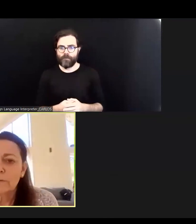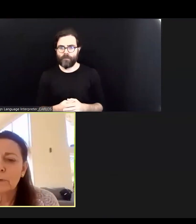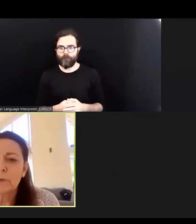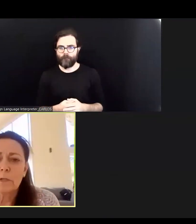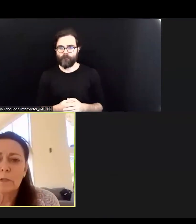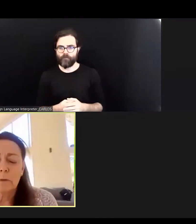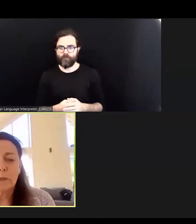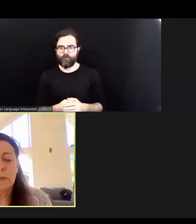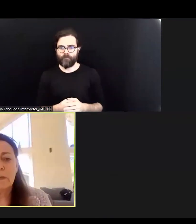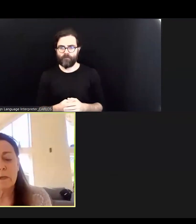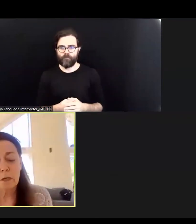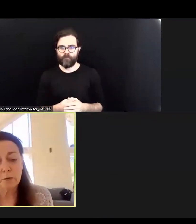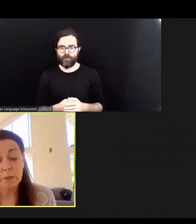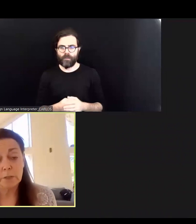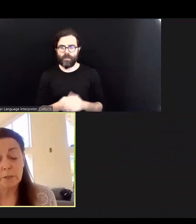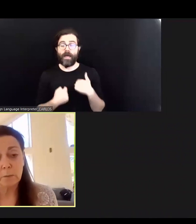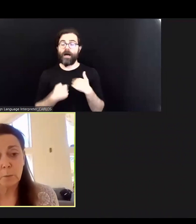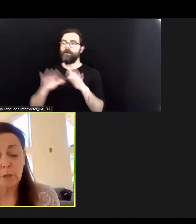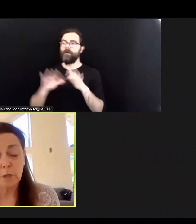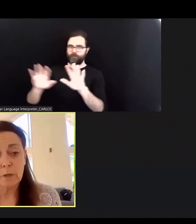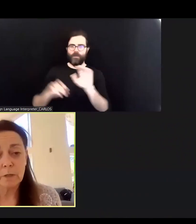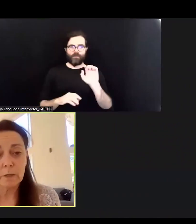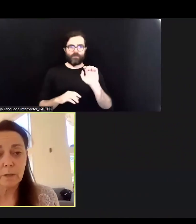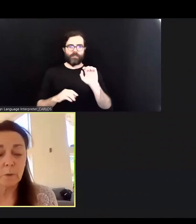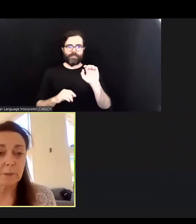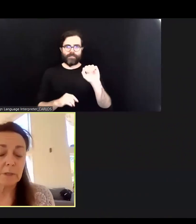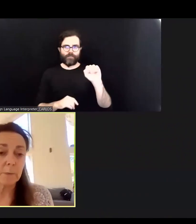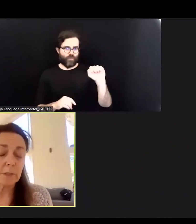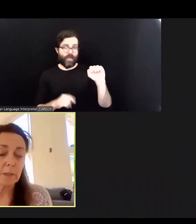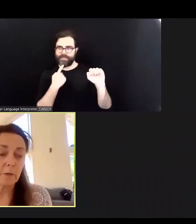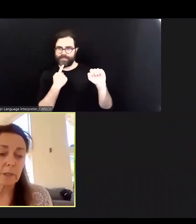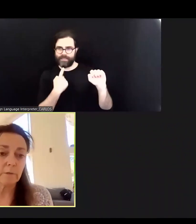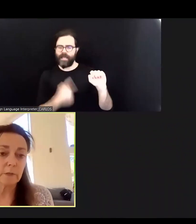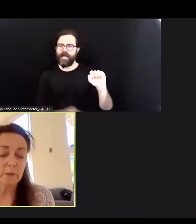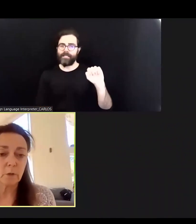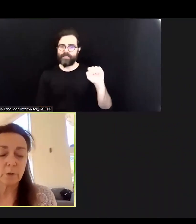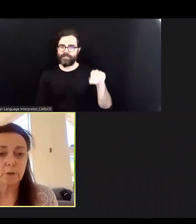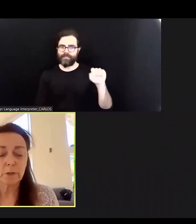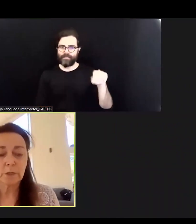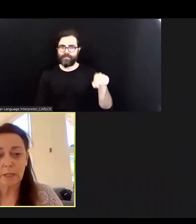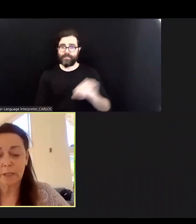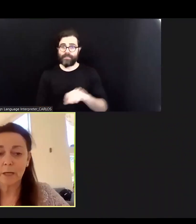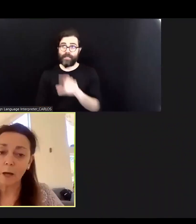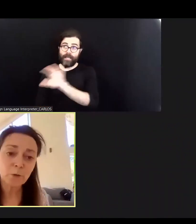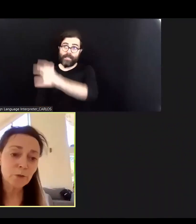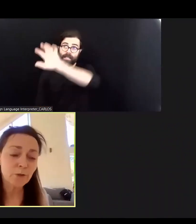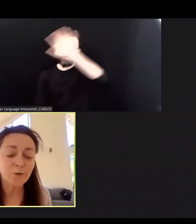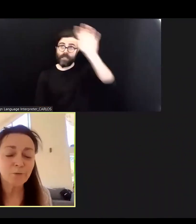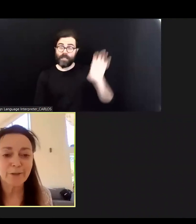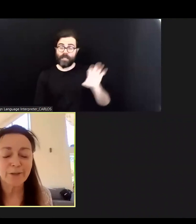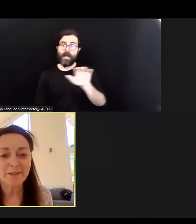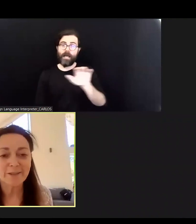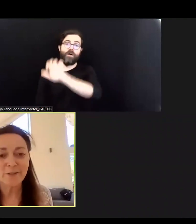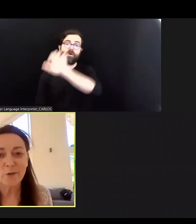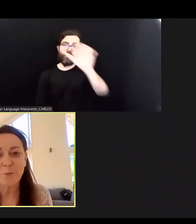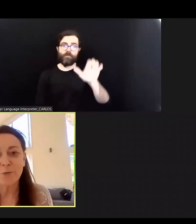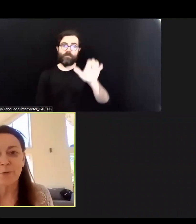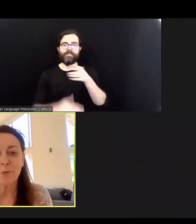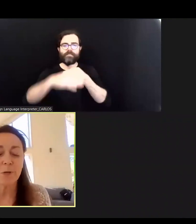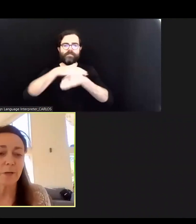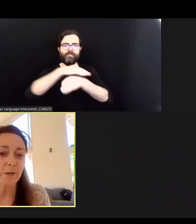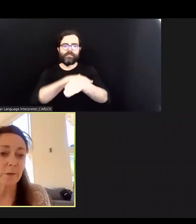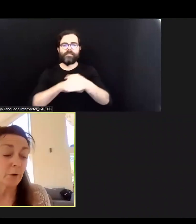like more concrete. So these are two things which we would like to emphasize more during this year.